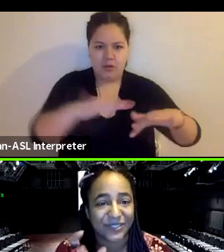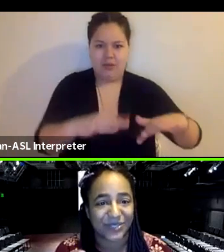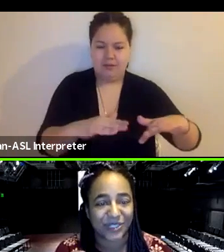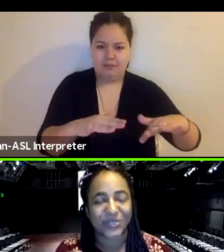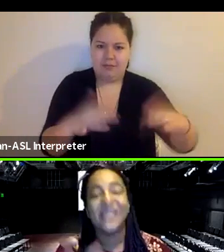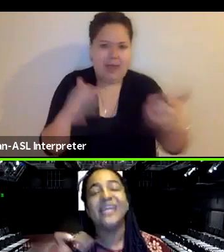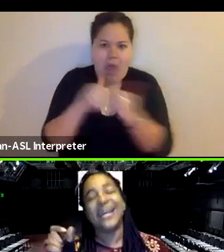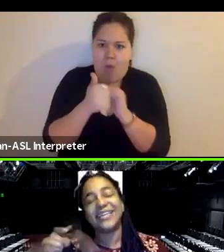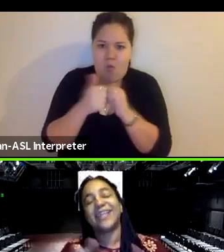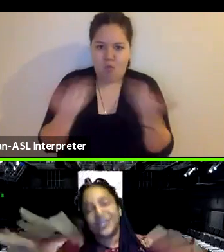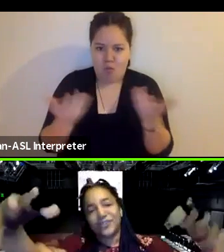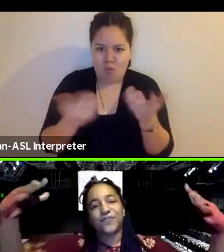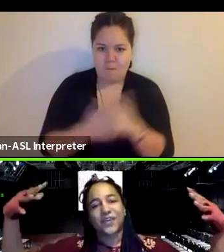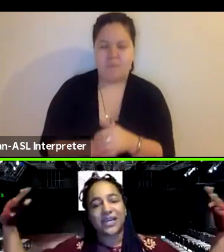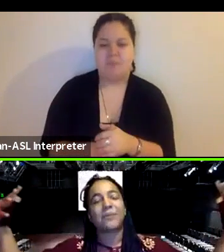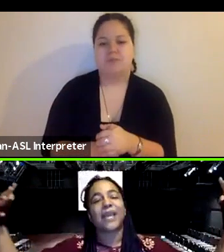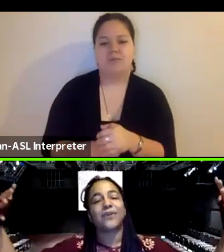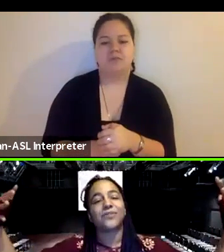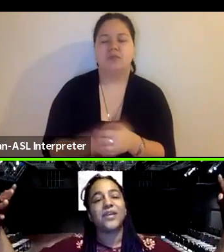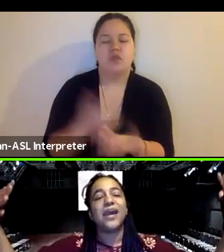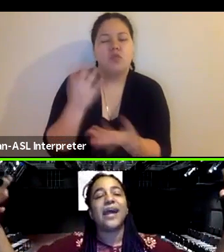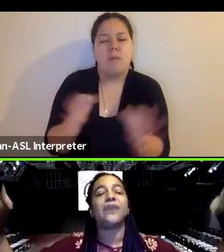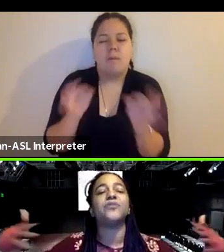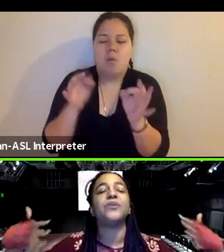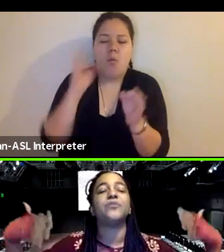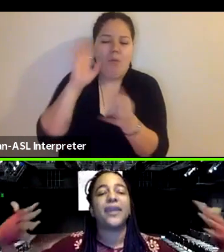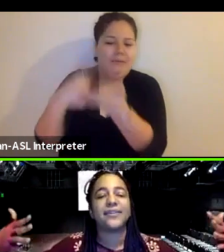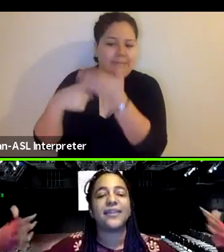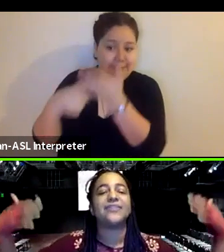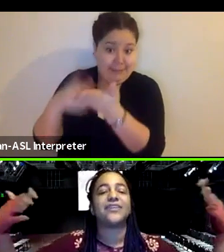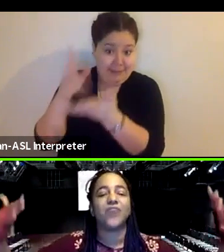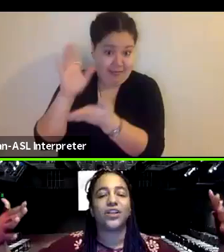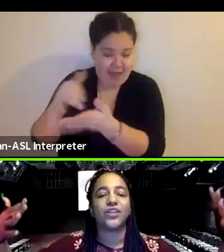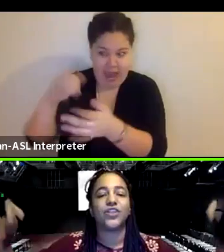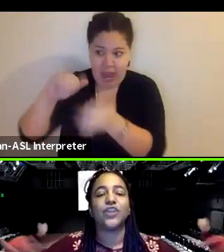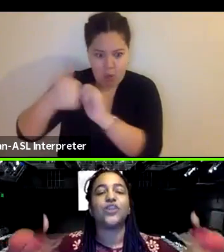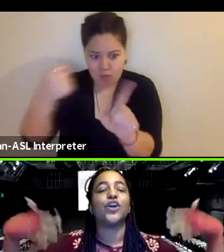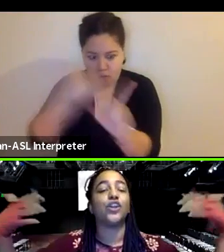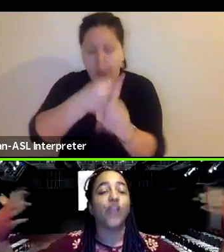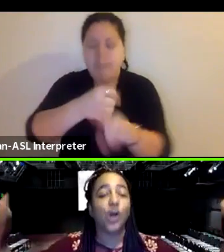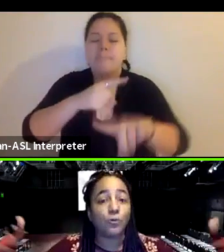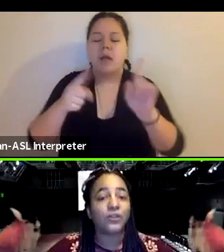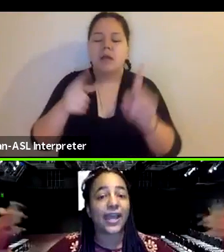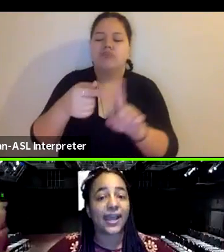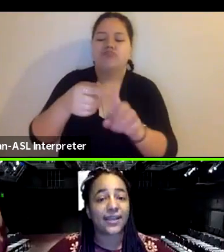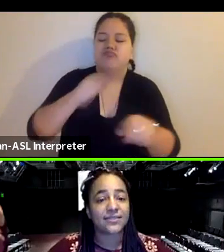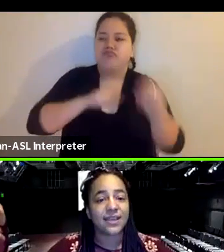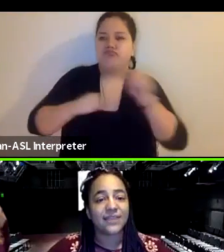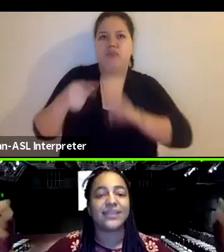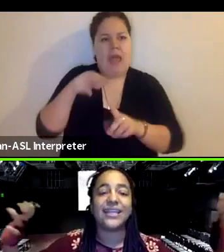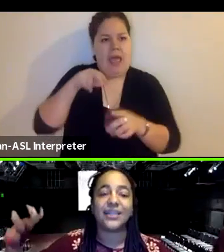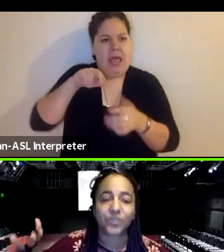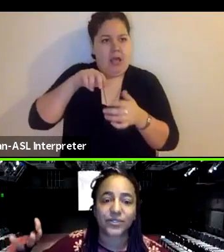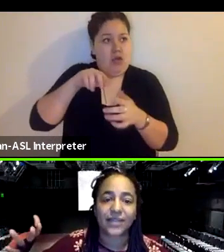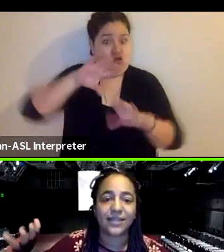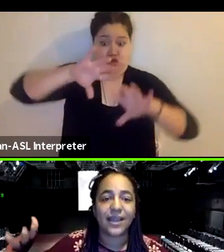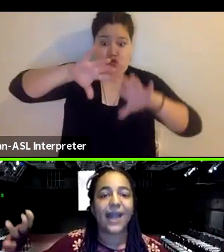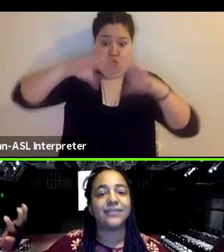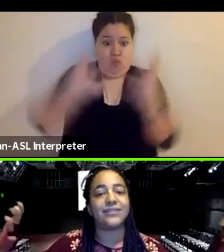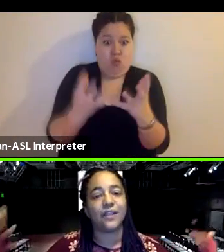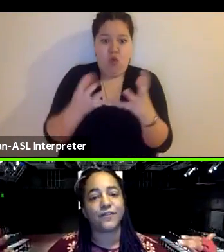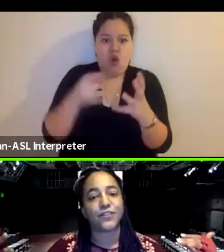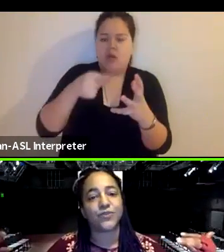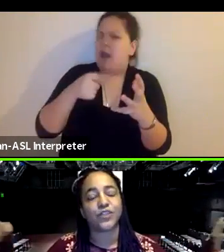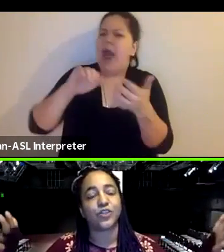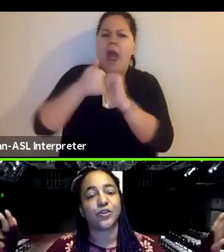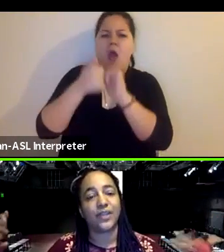its infrastructure? And then kind of coming out, how do we recognize and acknowledge the global lands that the internet and